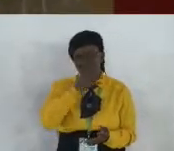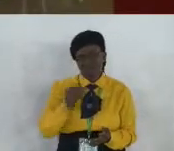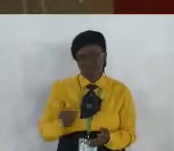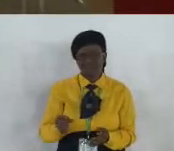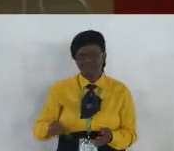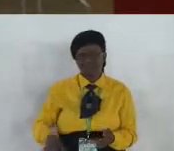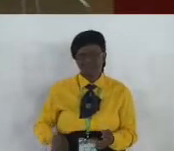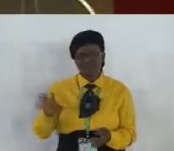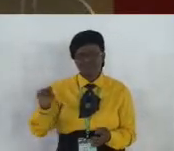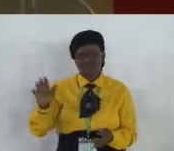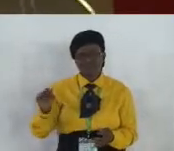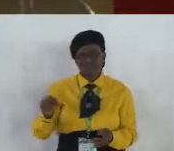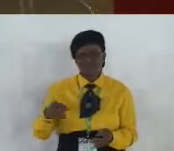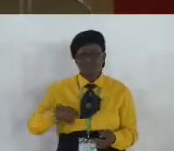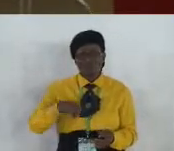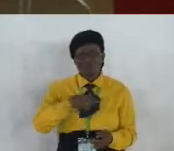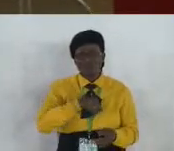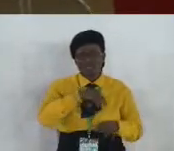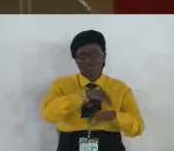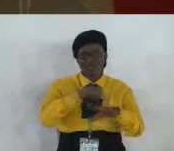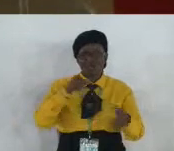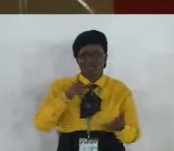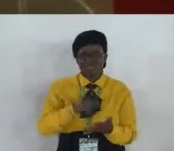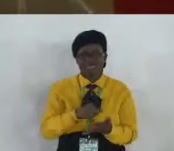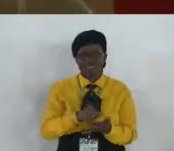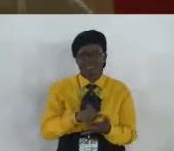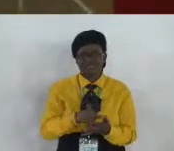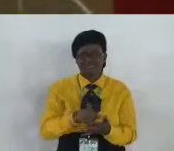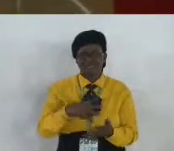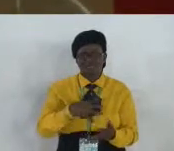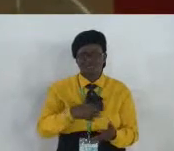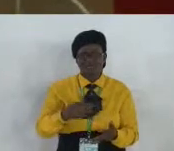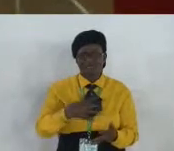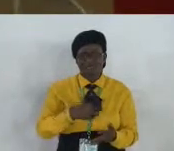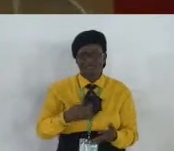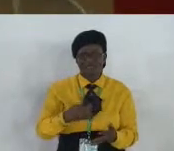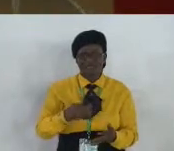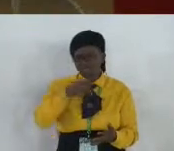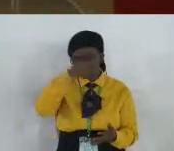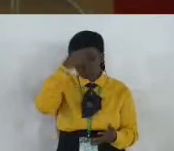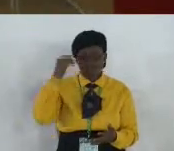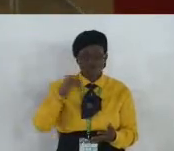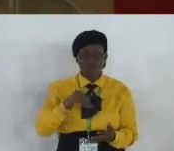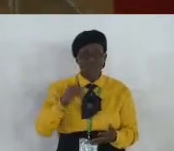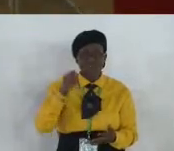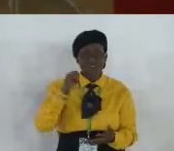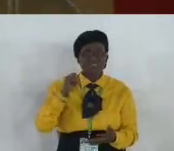We called him Lady White because he was 100% white.